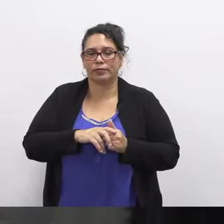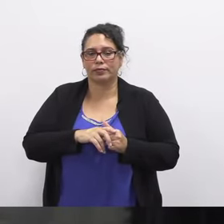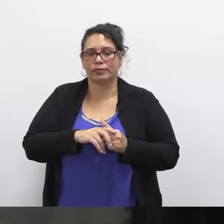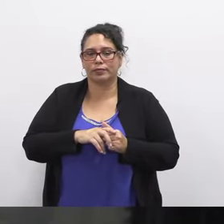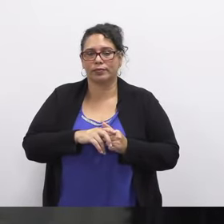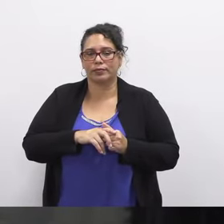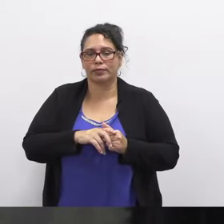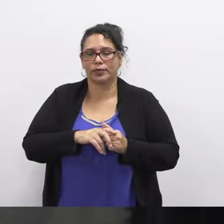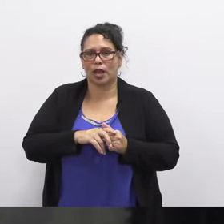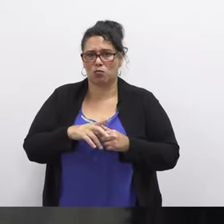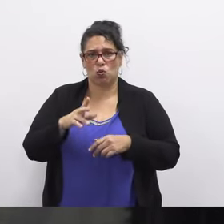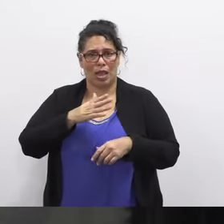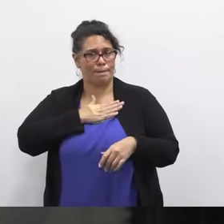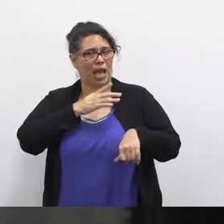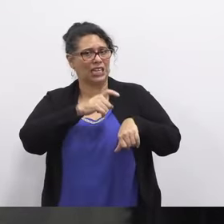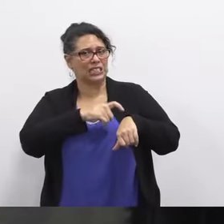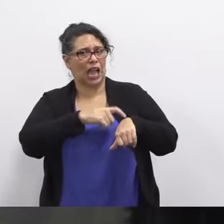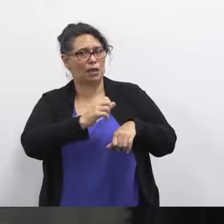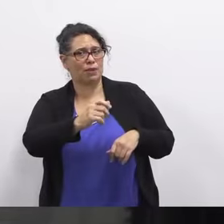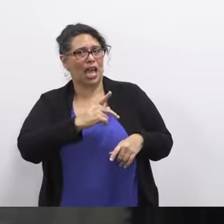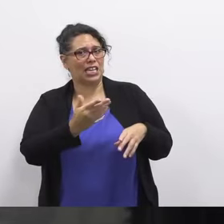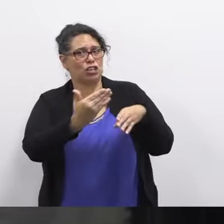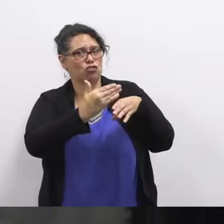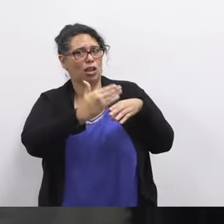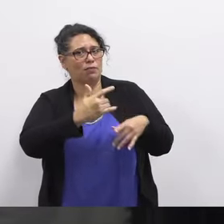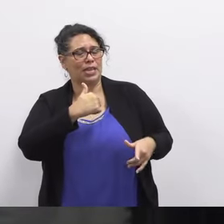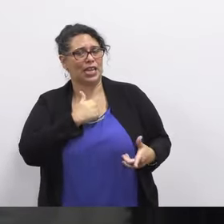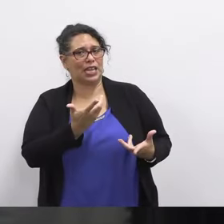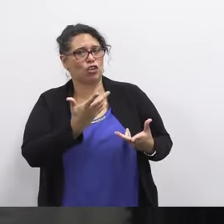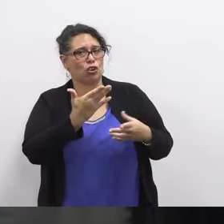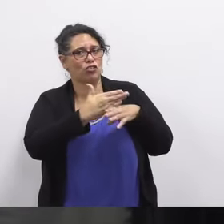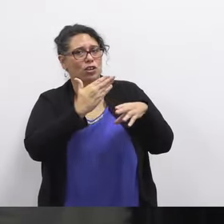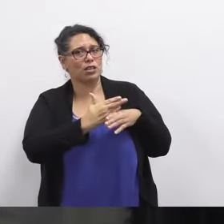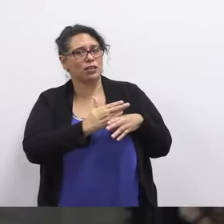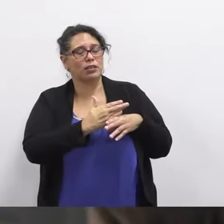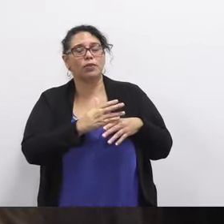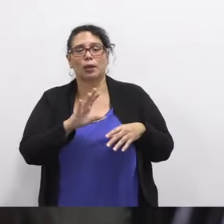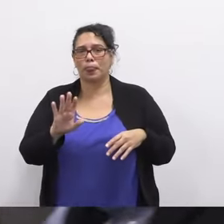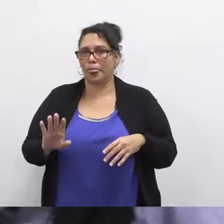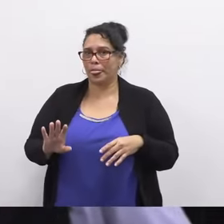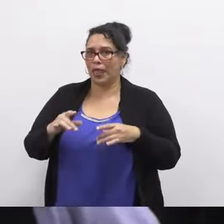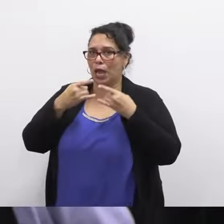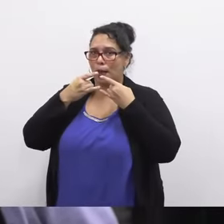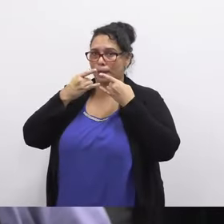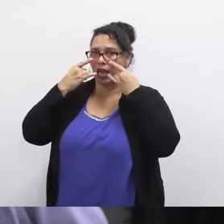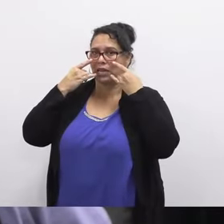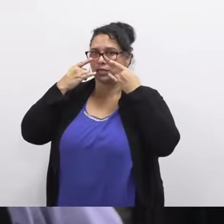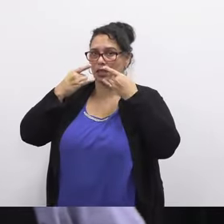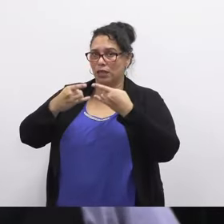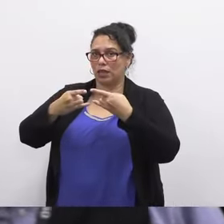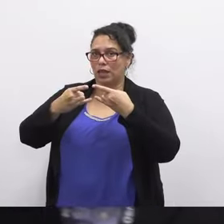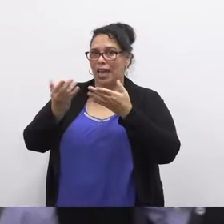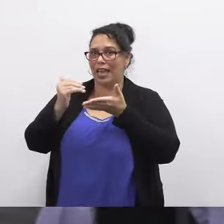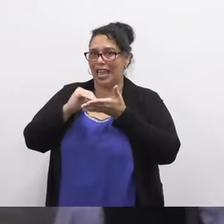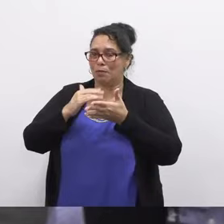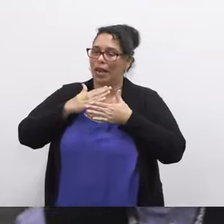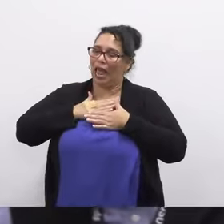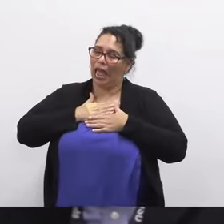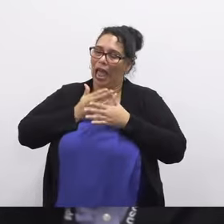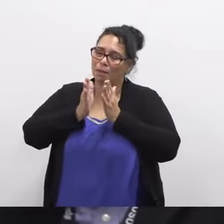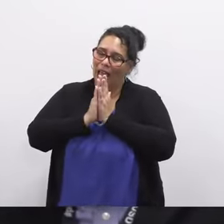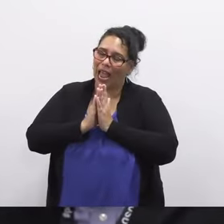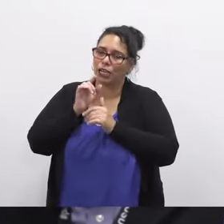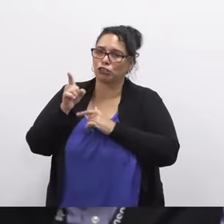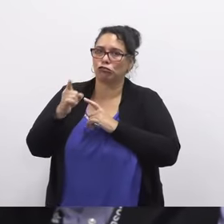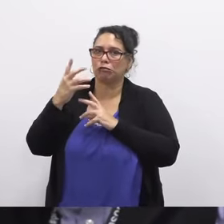do I get my time back when you're interrupting me? Because it kind of interrupts my train of thought. Well, if you take your mask off again, I'm going to have to ask you to leave. So please leave your mask on. All right. So everything